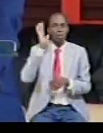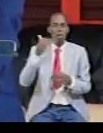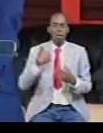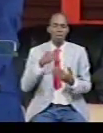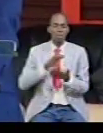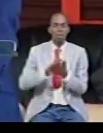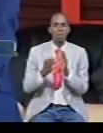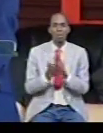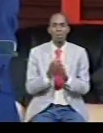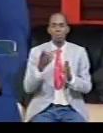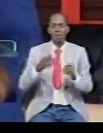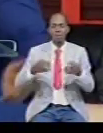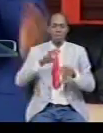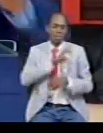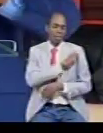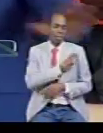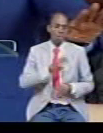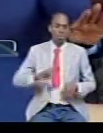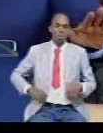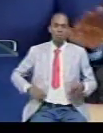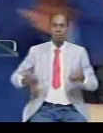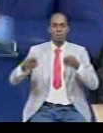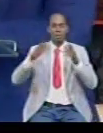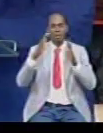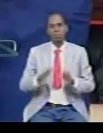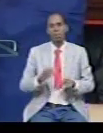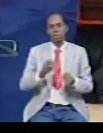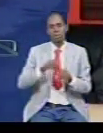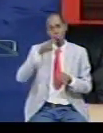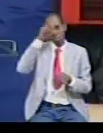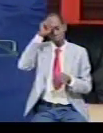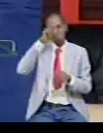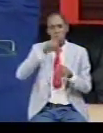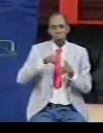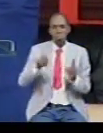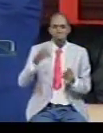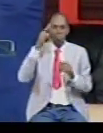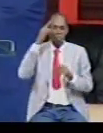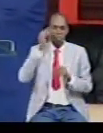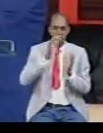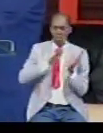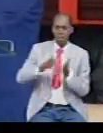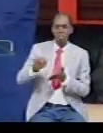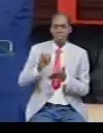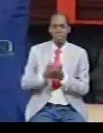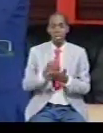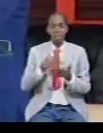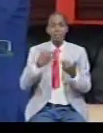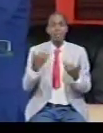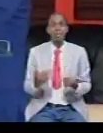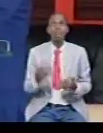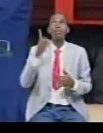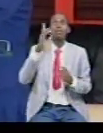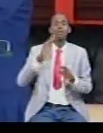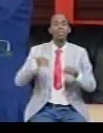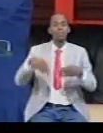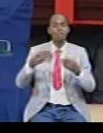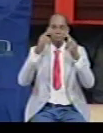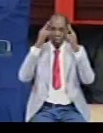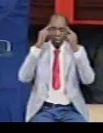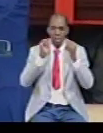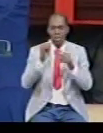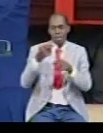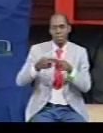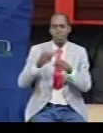no, not just Egypt. He left that, and the Lord has given him now a name